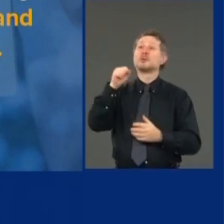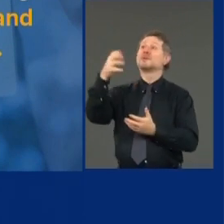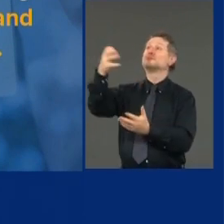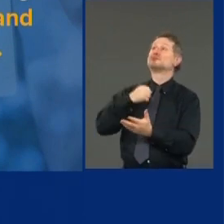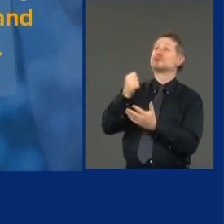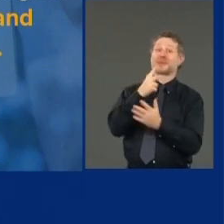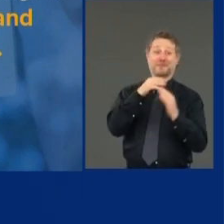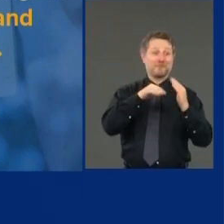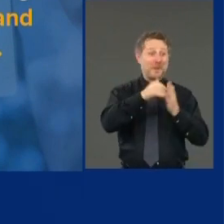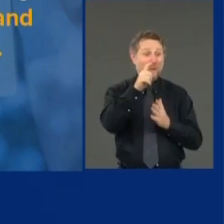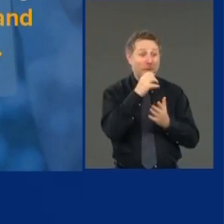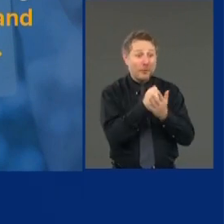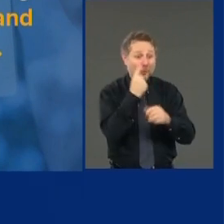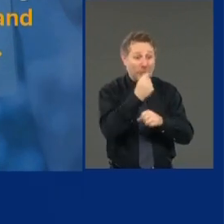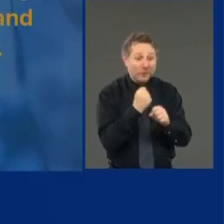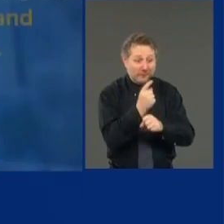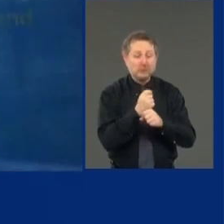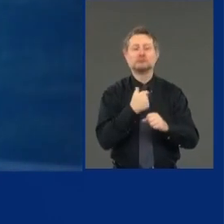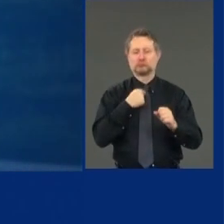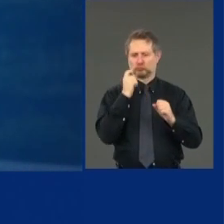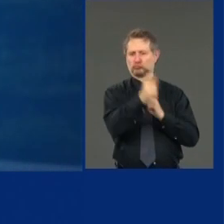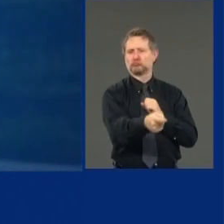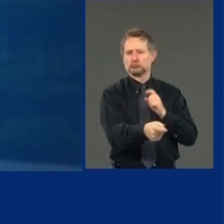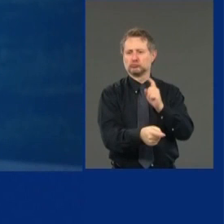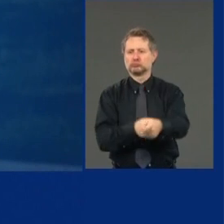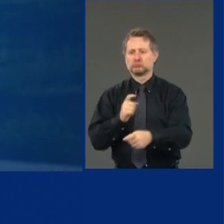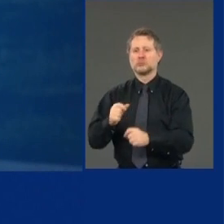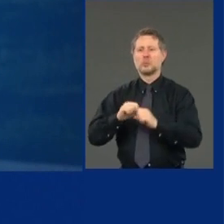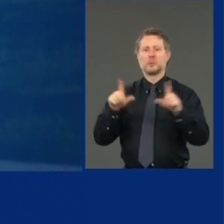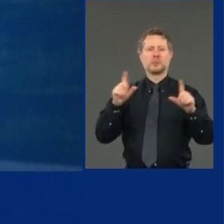this program can go to the website that is on the screen.